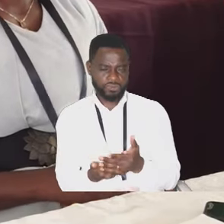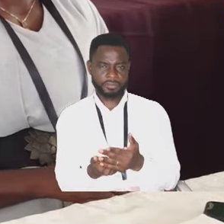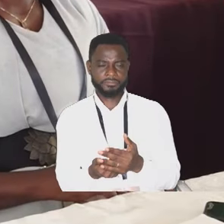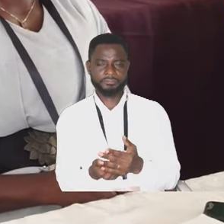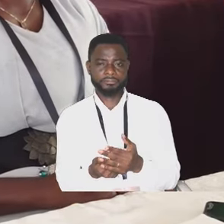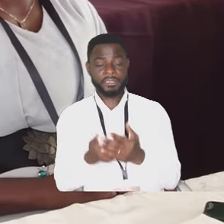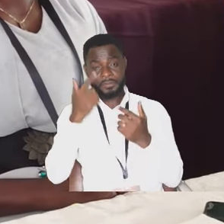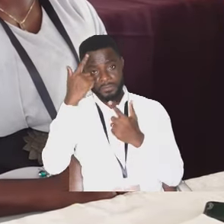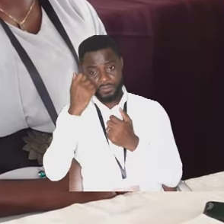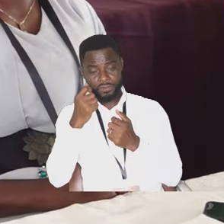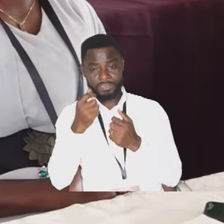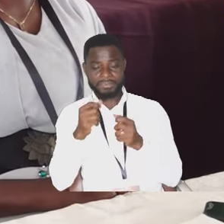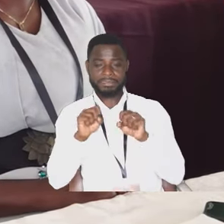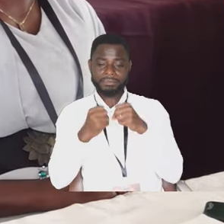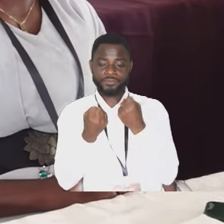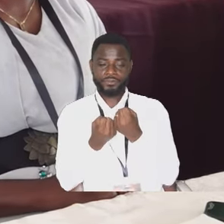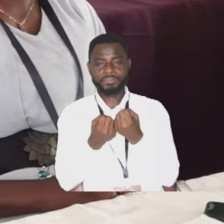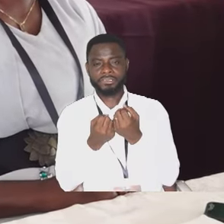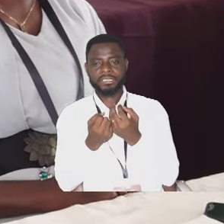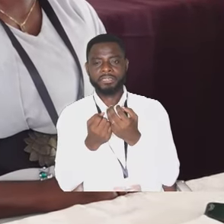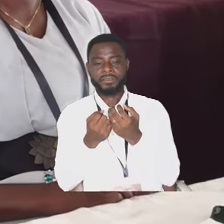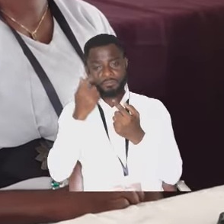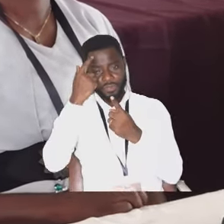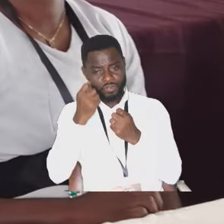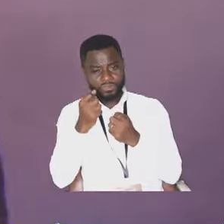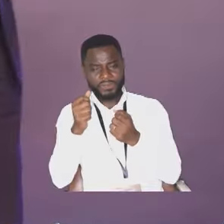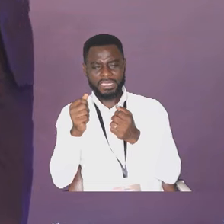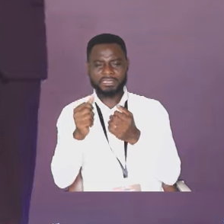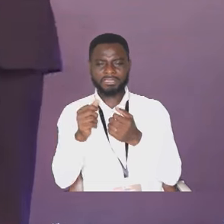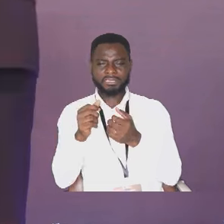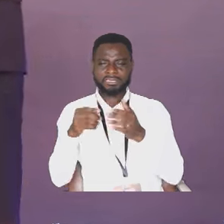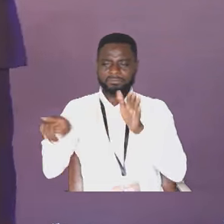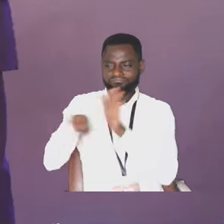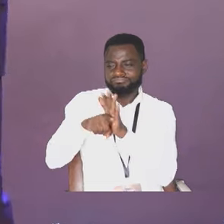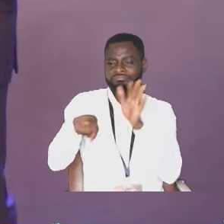Because, you see, the society is like that because of the pulling down attitude. Always,